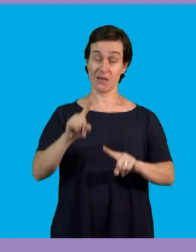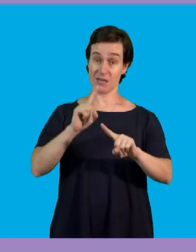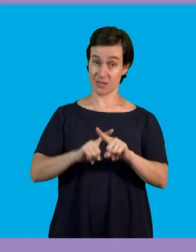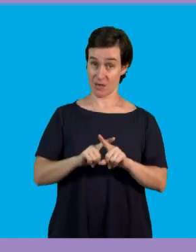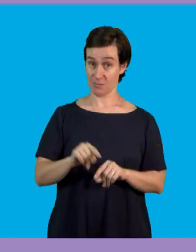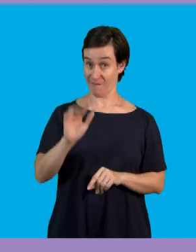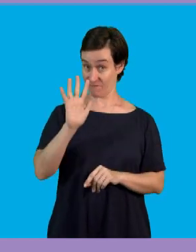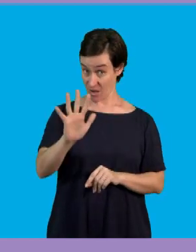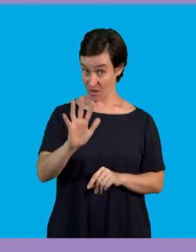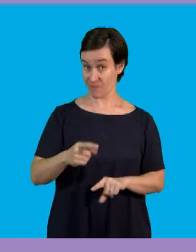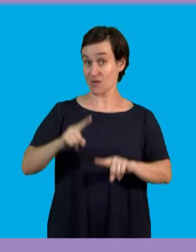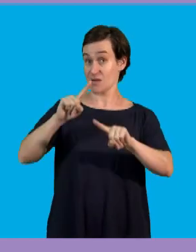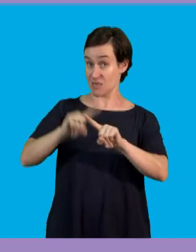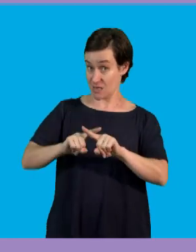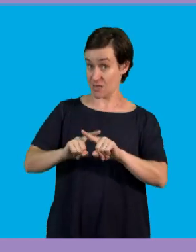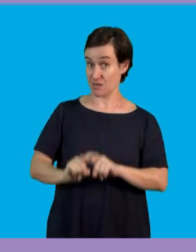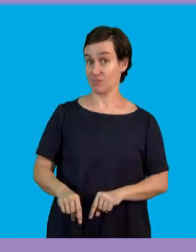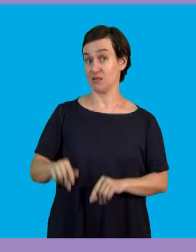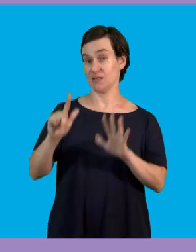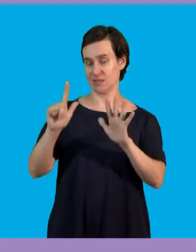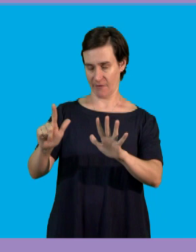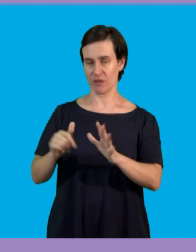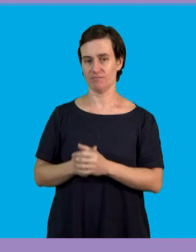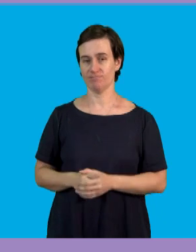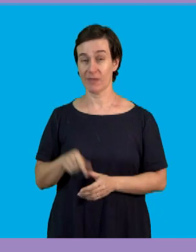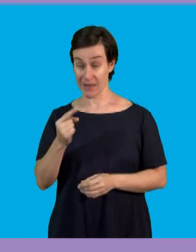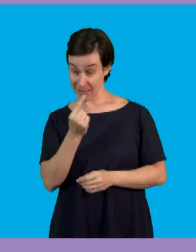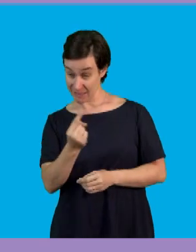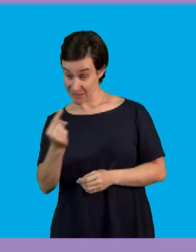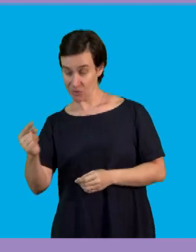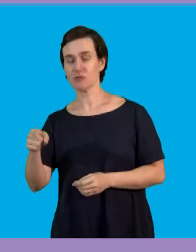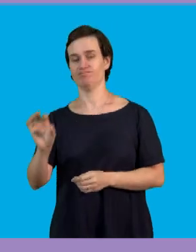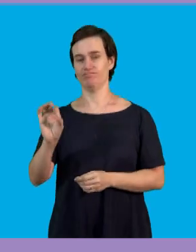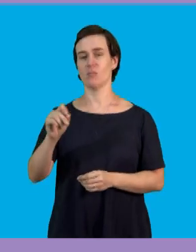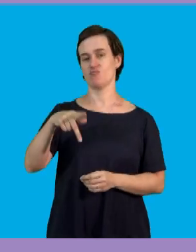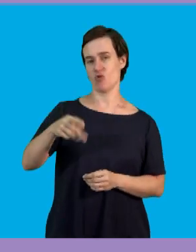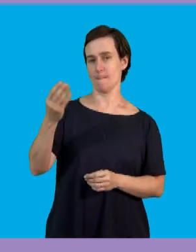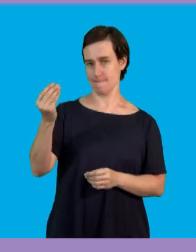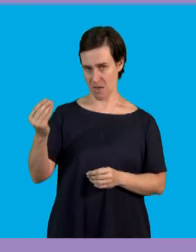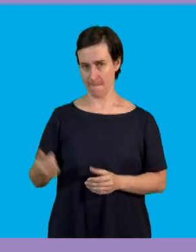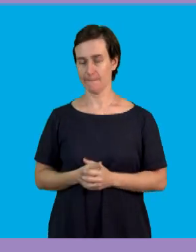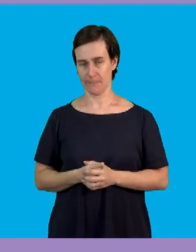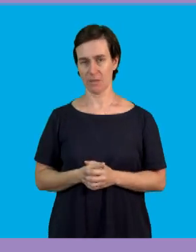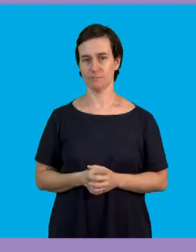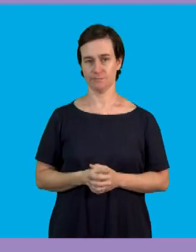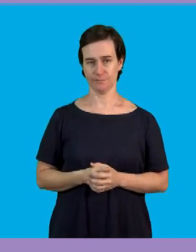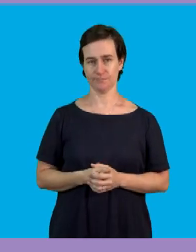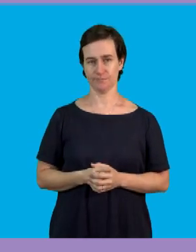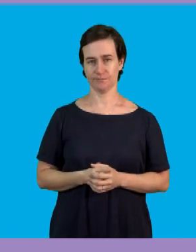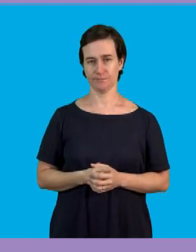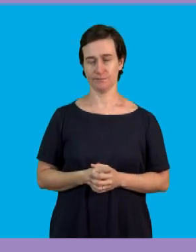multiplied by 5 multiplied by 7. And that is, our prime